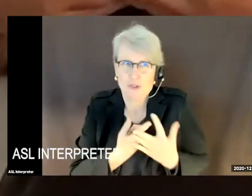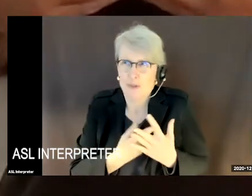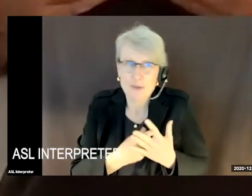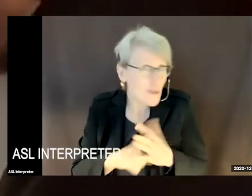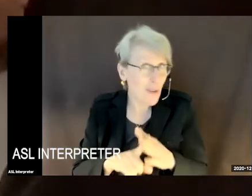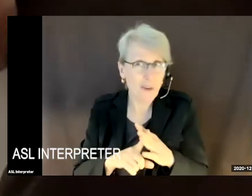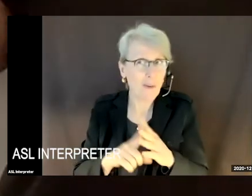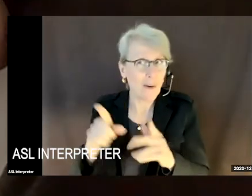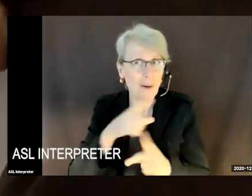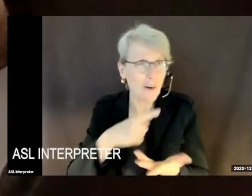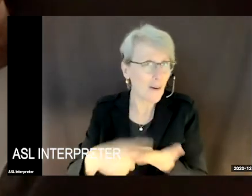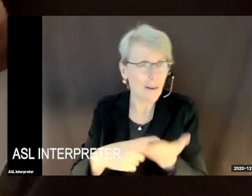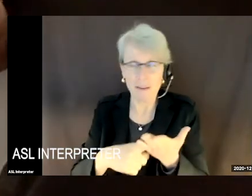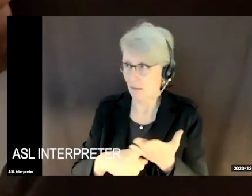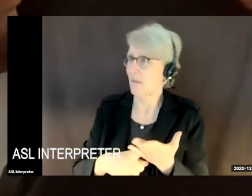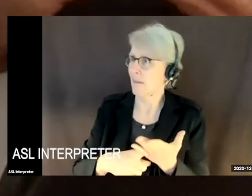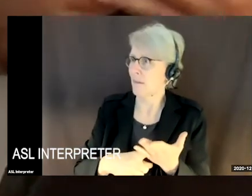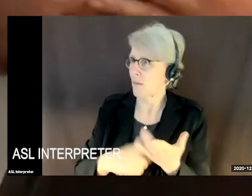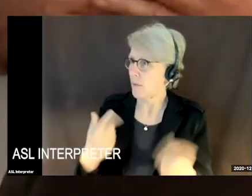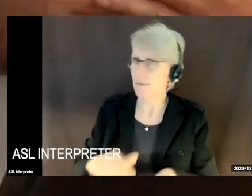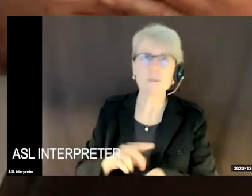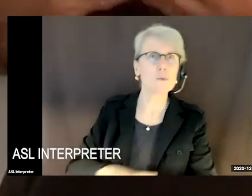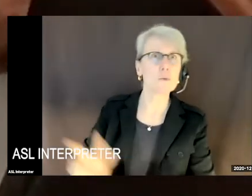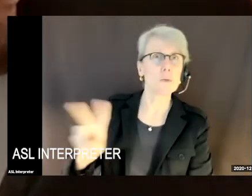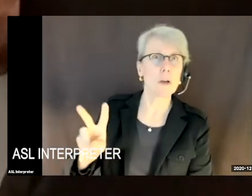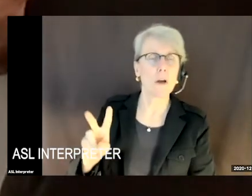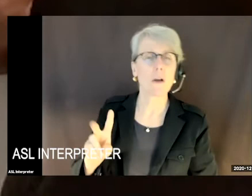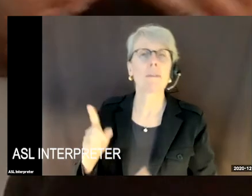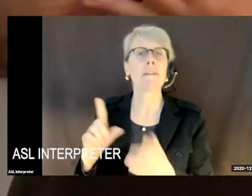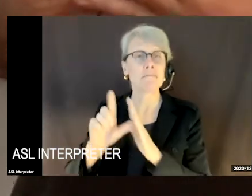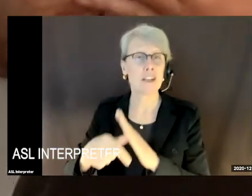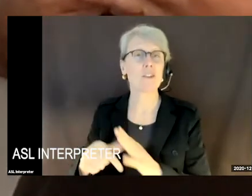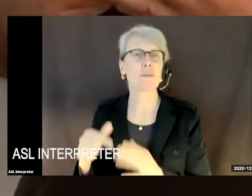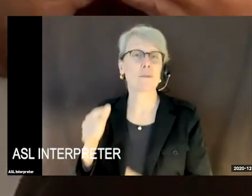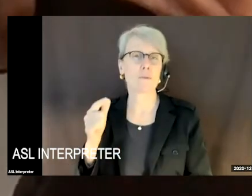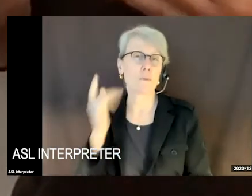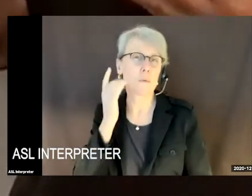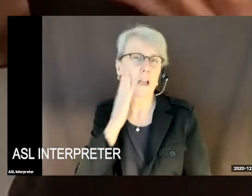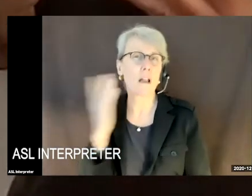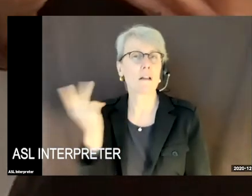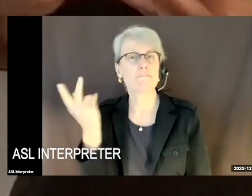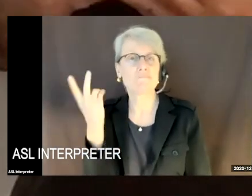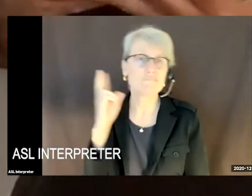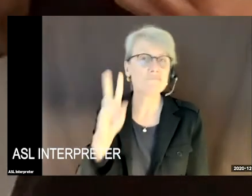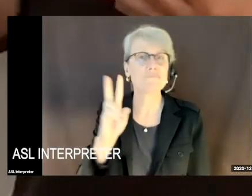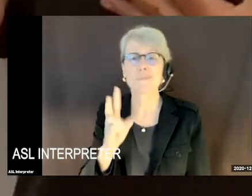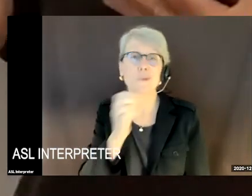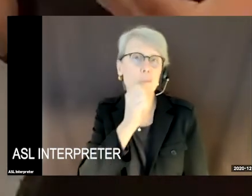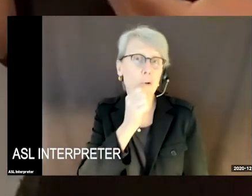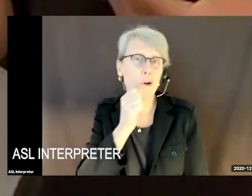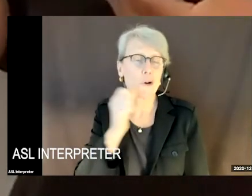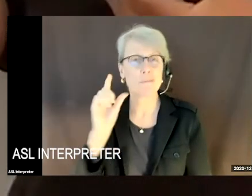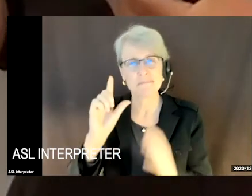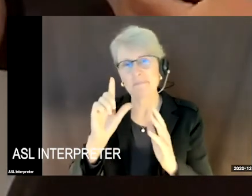he said, "Oh, Aaron, the conversations have just started." And I was like, "No, it's over at 2 o'clock." And